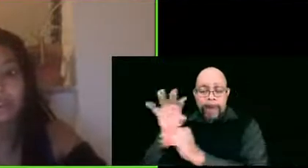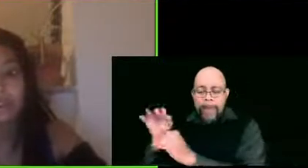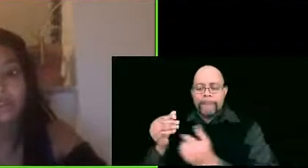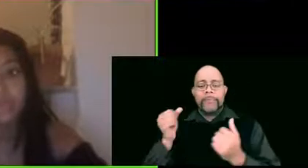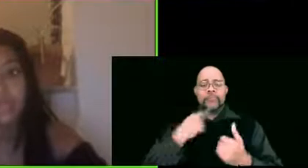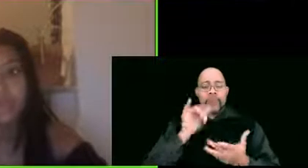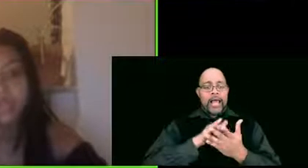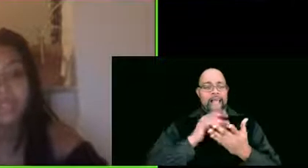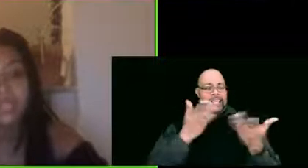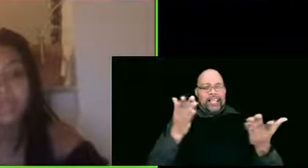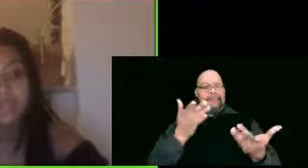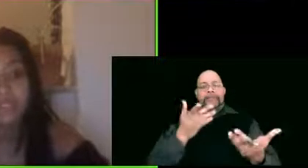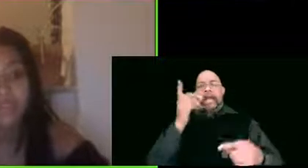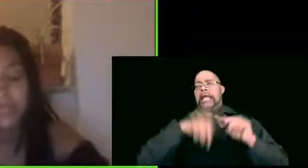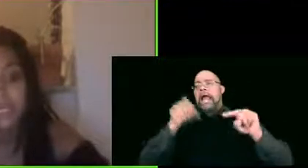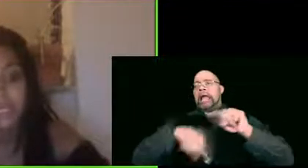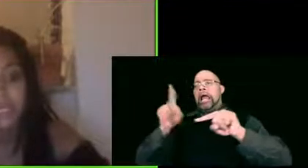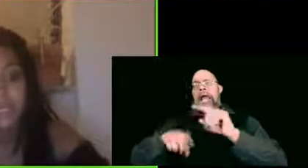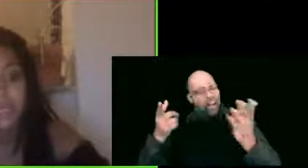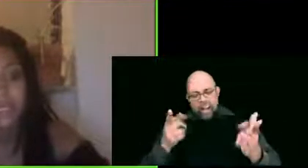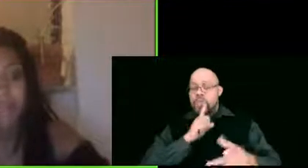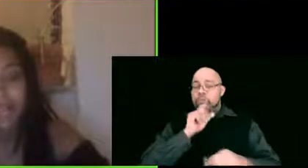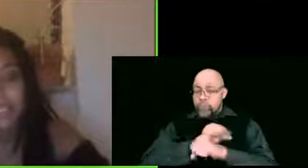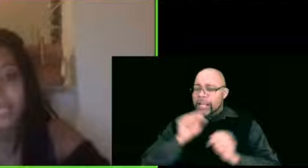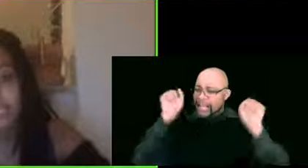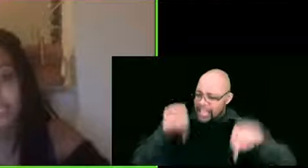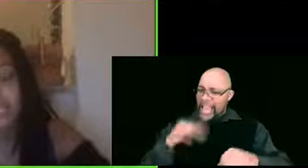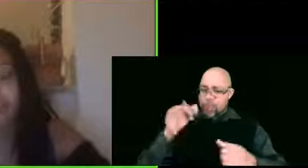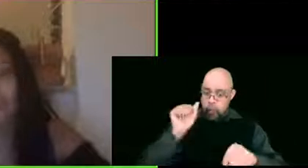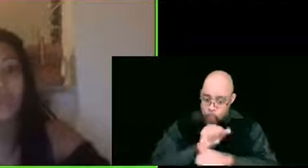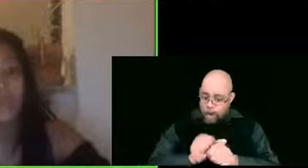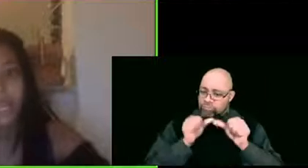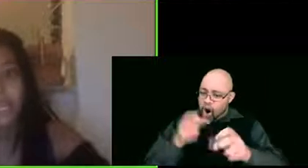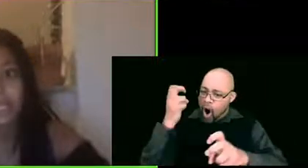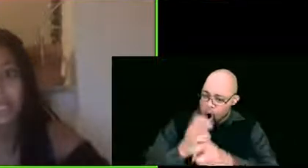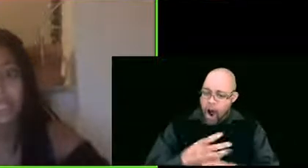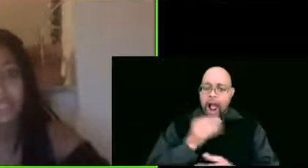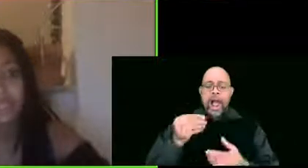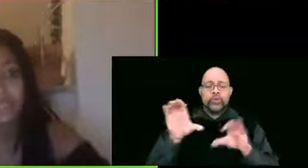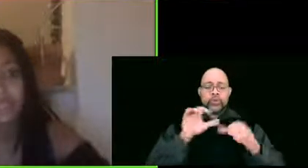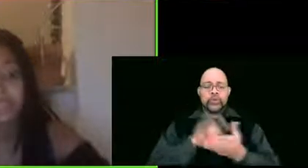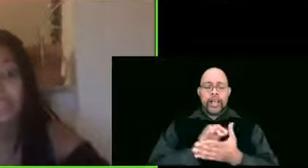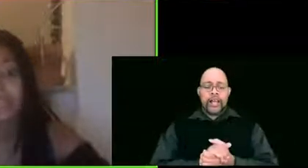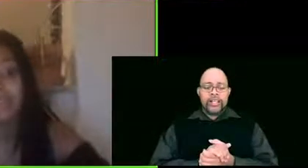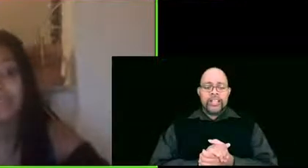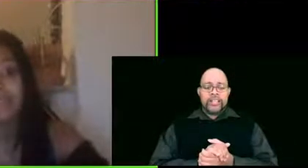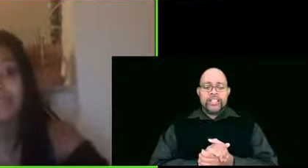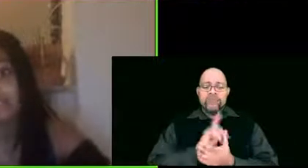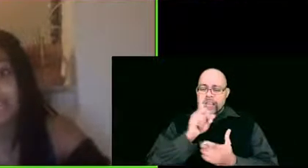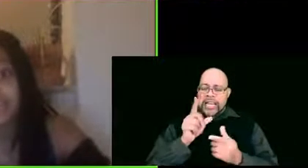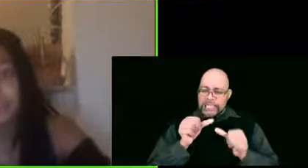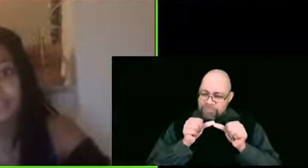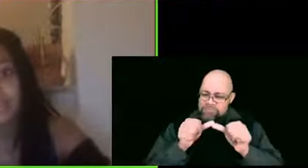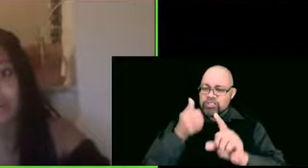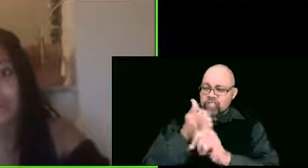And I think so often we're told these things are pipe dreams, but the reality is that if you put the work in and you do